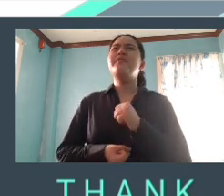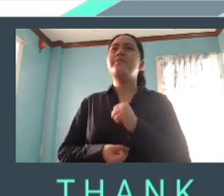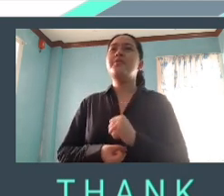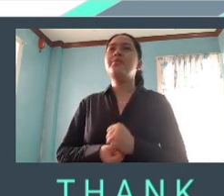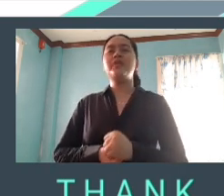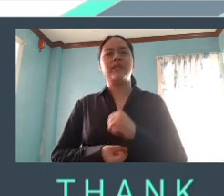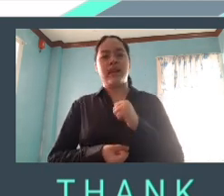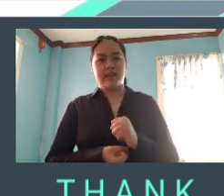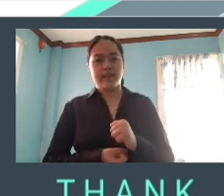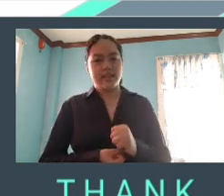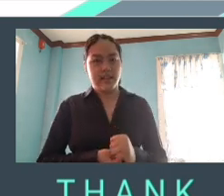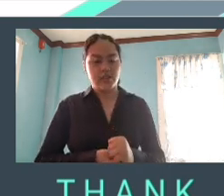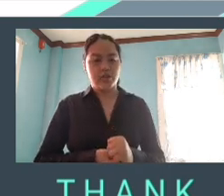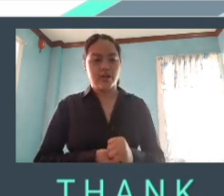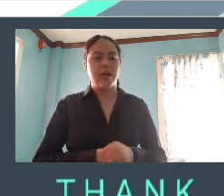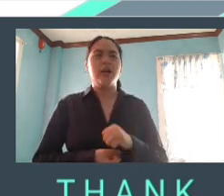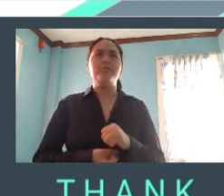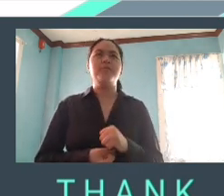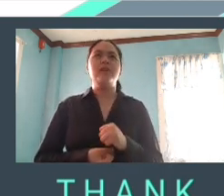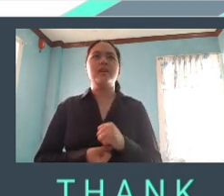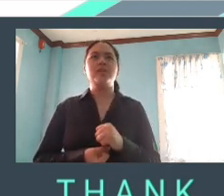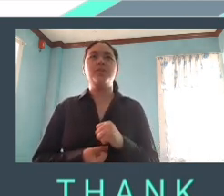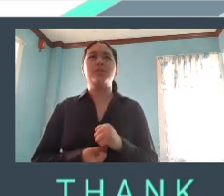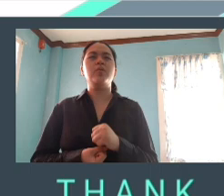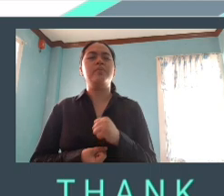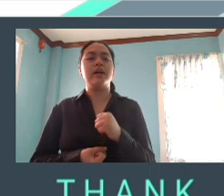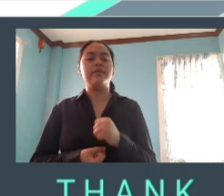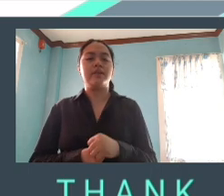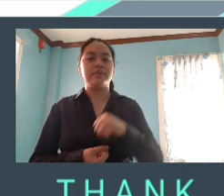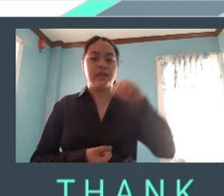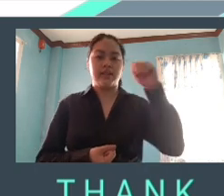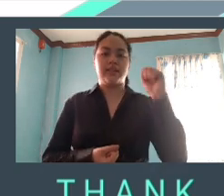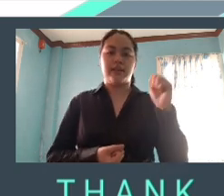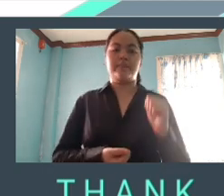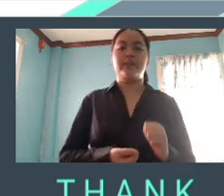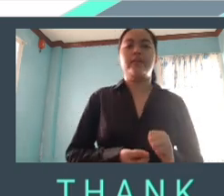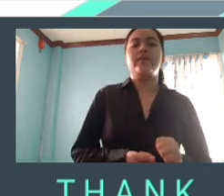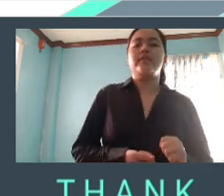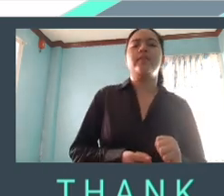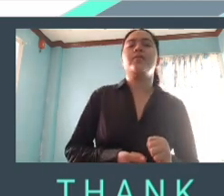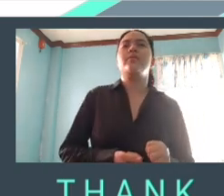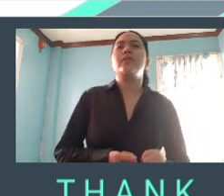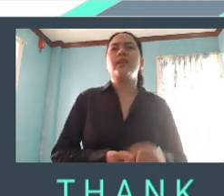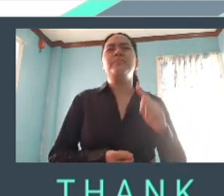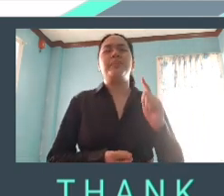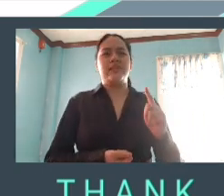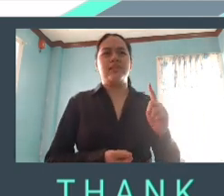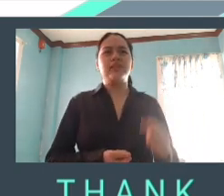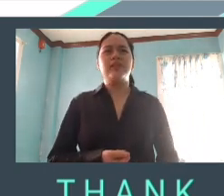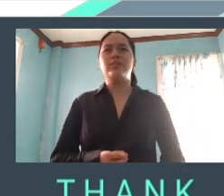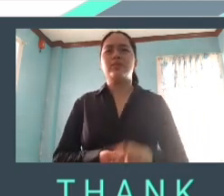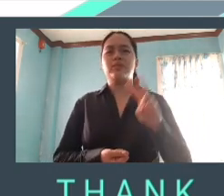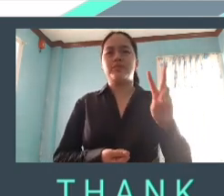But before we end this lecture, I would like to go back from the top. Now, in